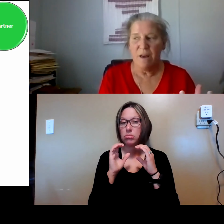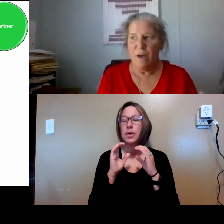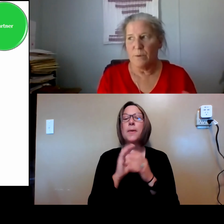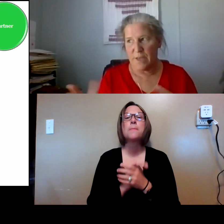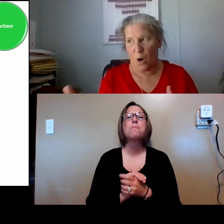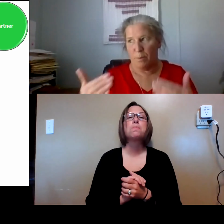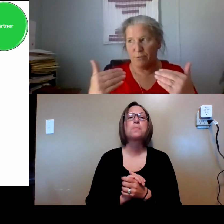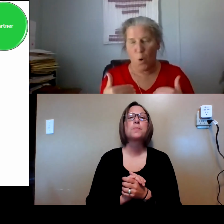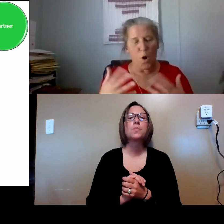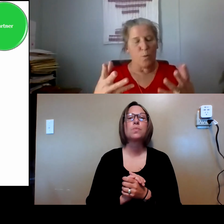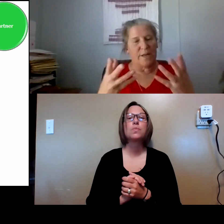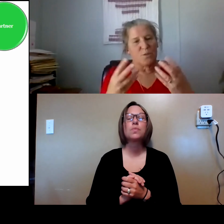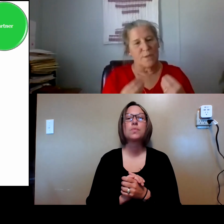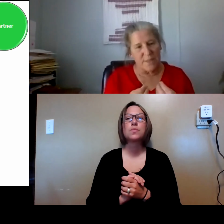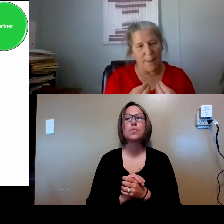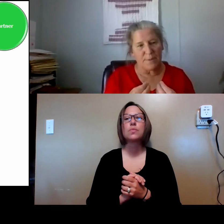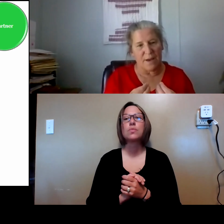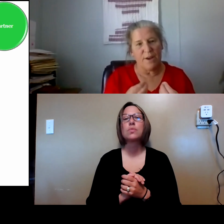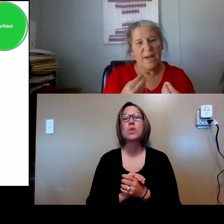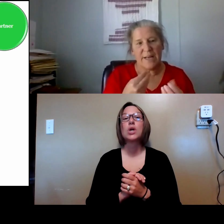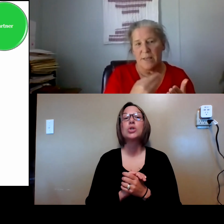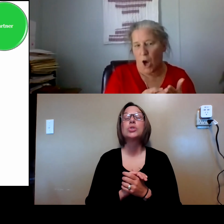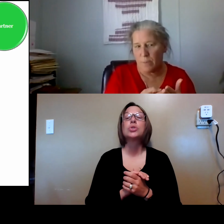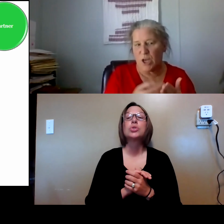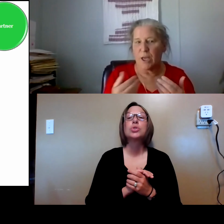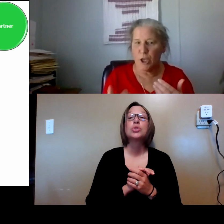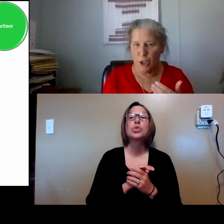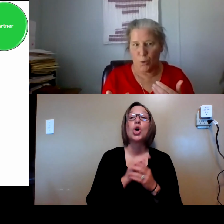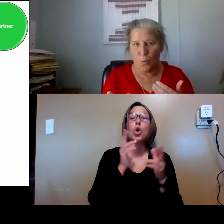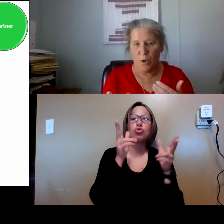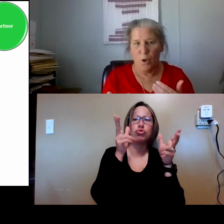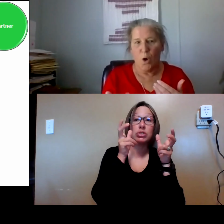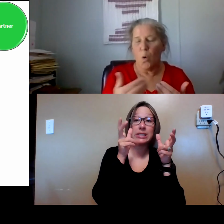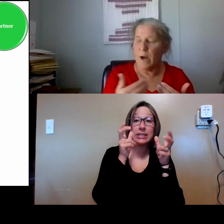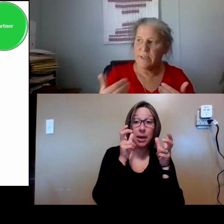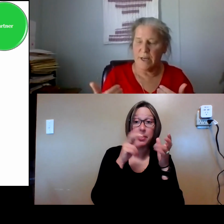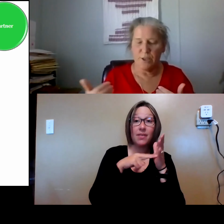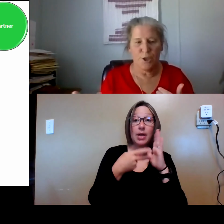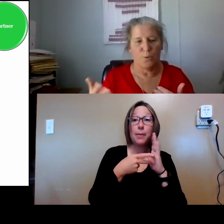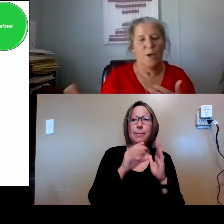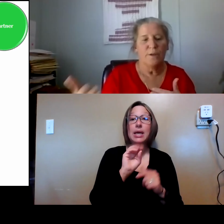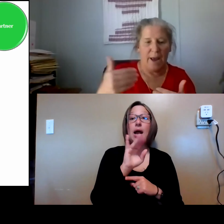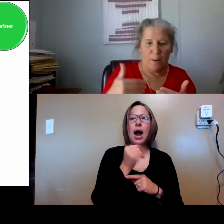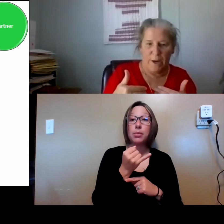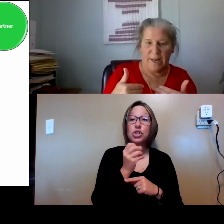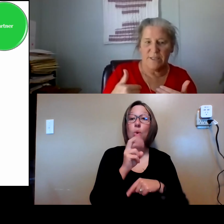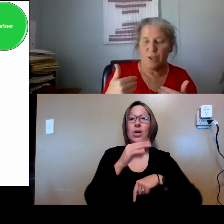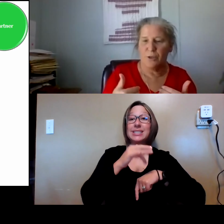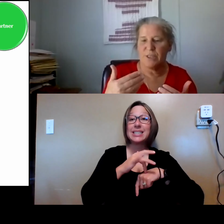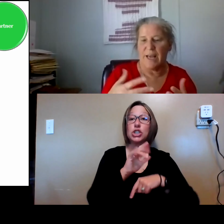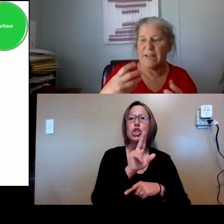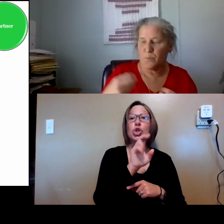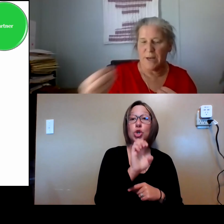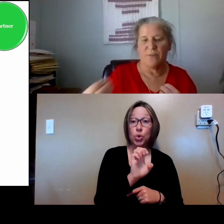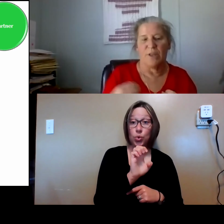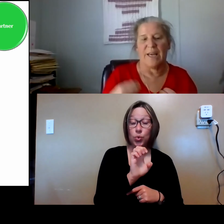way. So before, when it's receptive, it's an object cue or a touch cue. And when it's